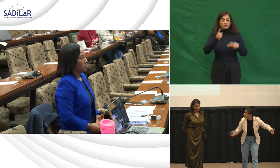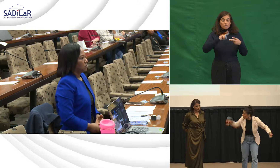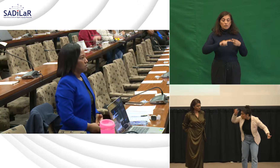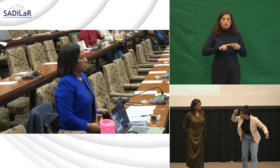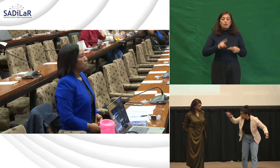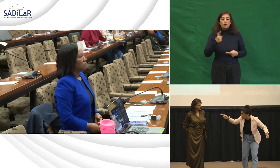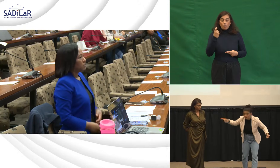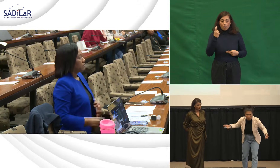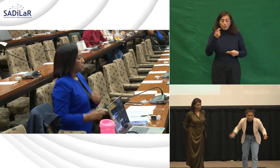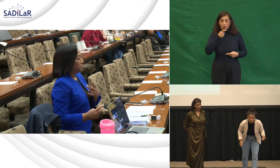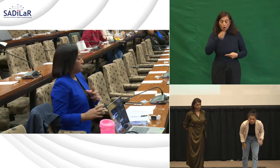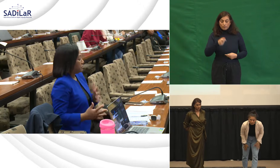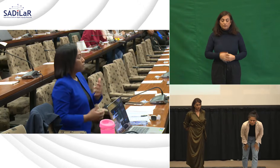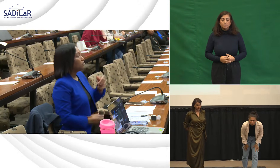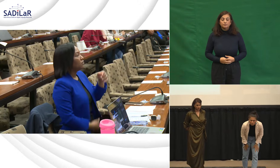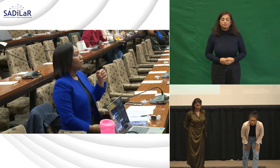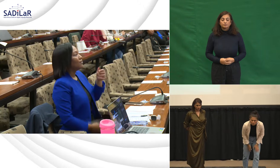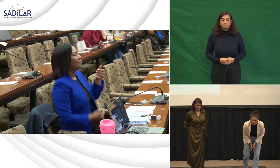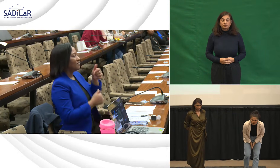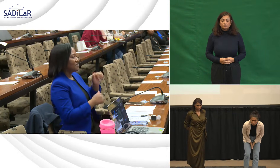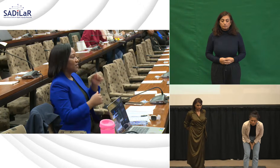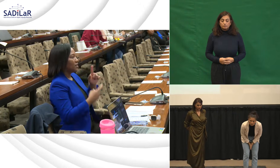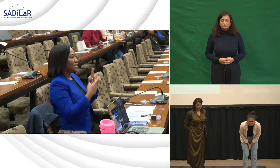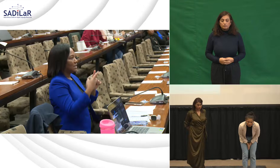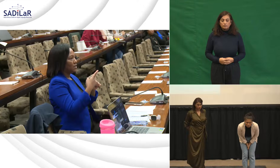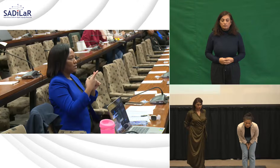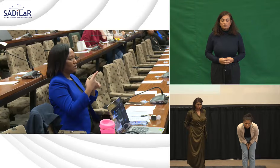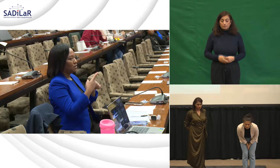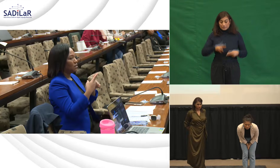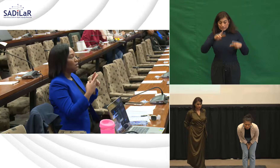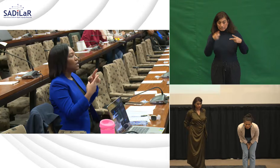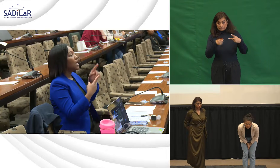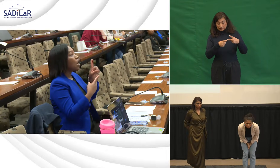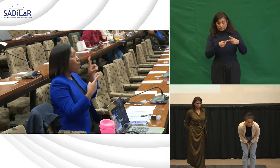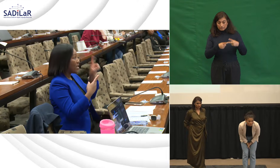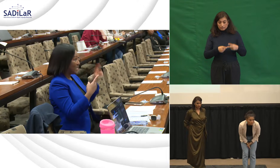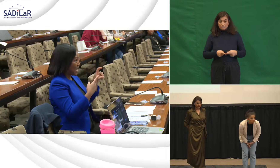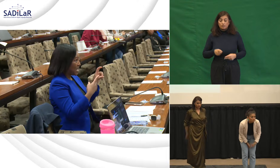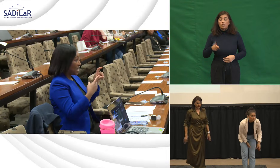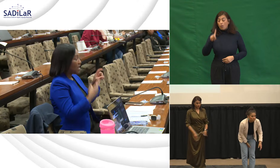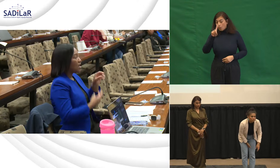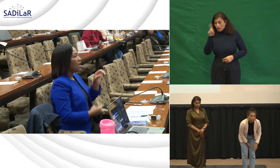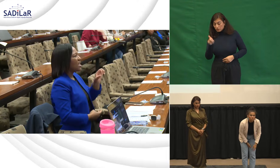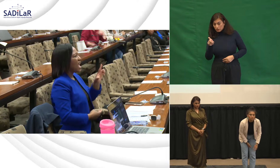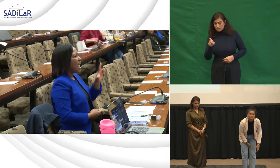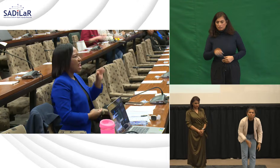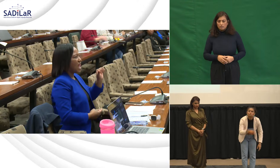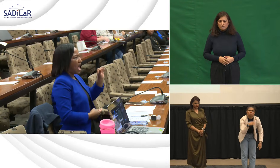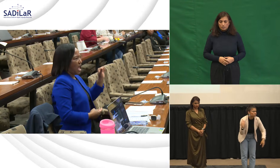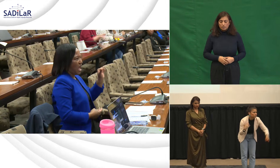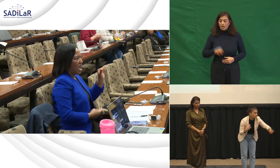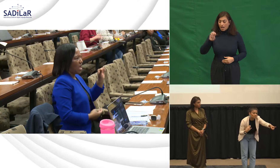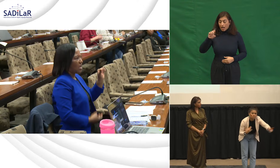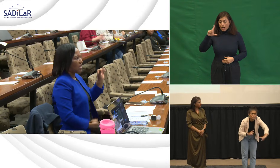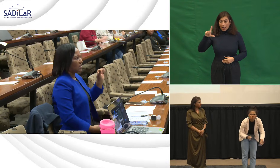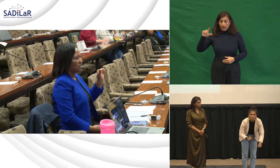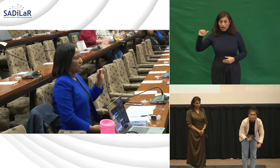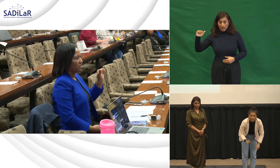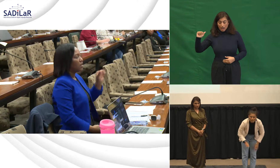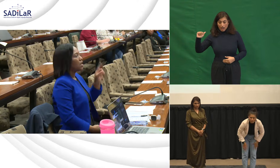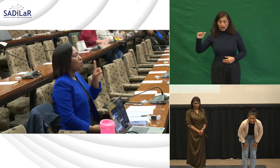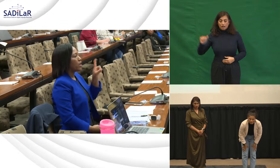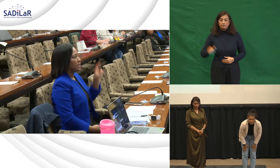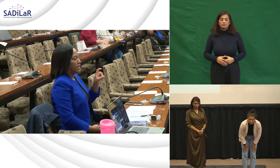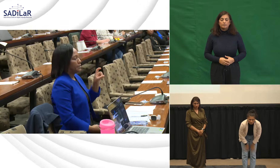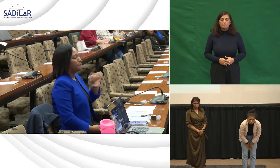Just one more. The second comment here, or rather question, is from Ella Warmeyer. And the question